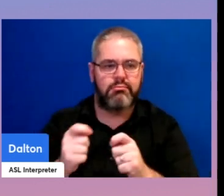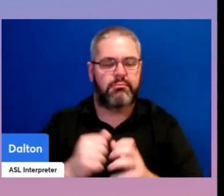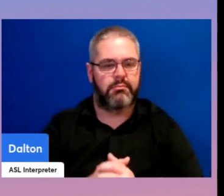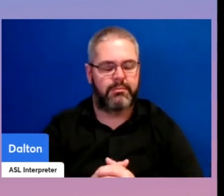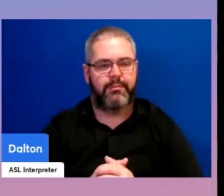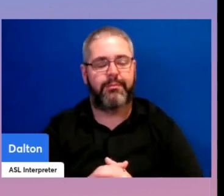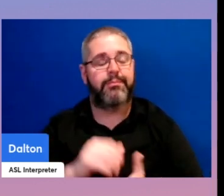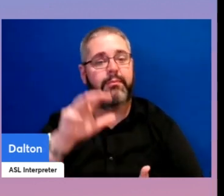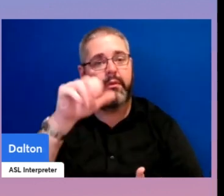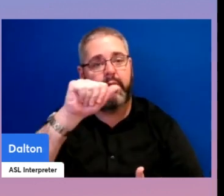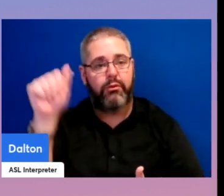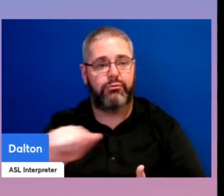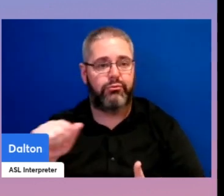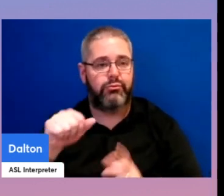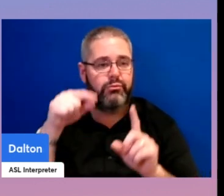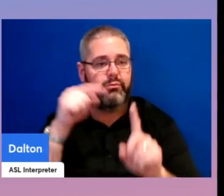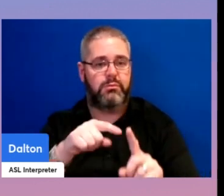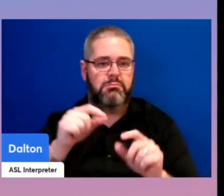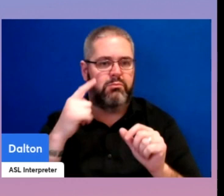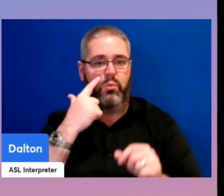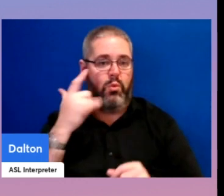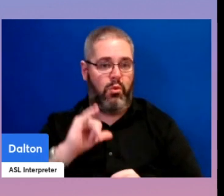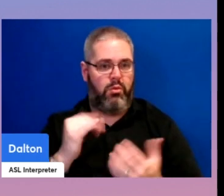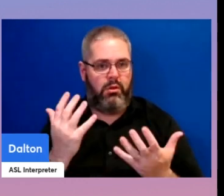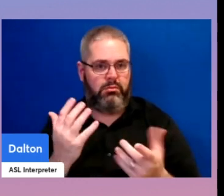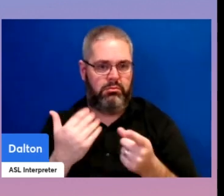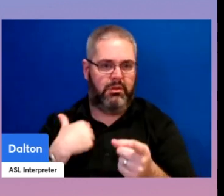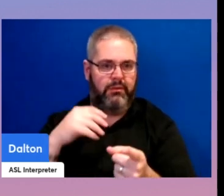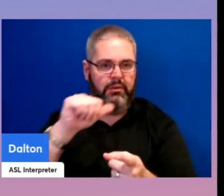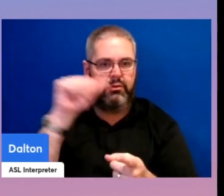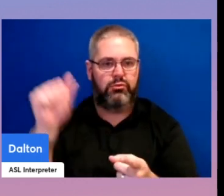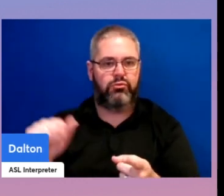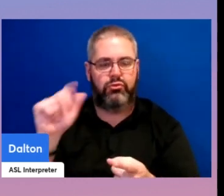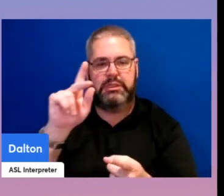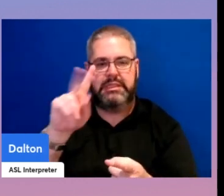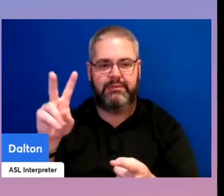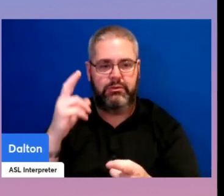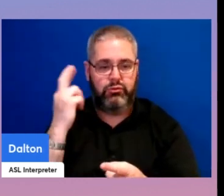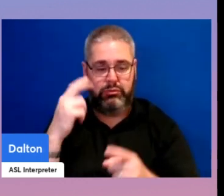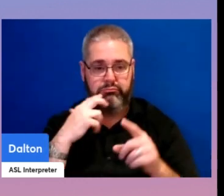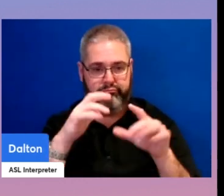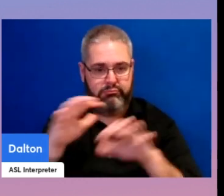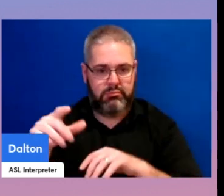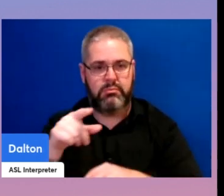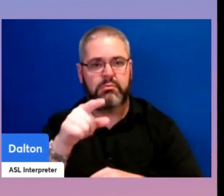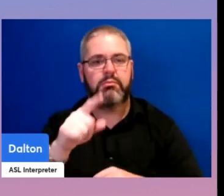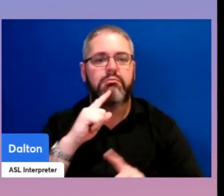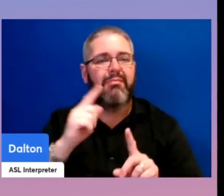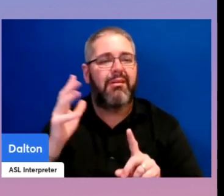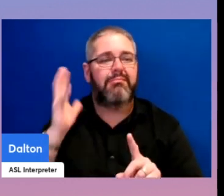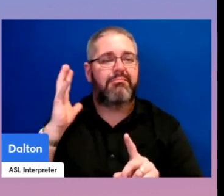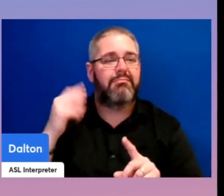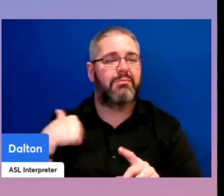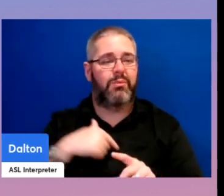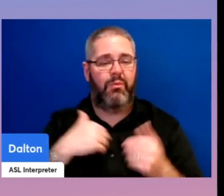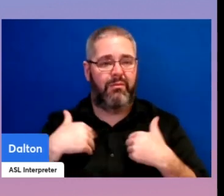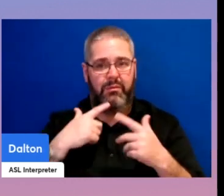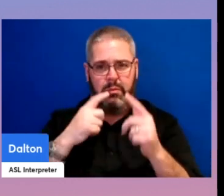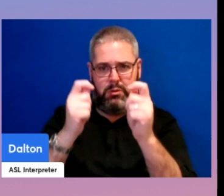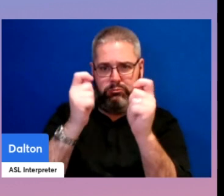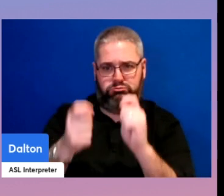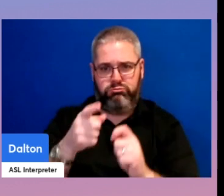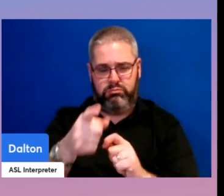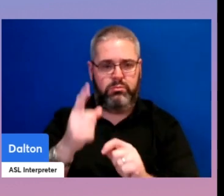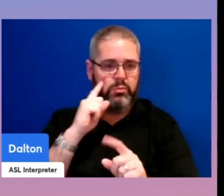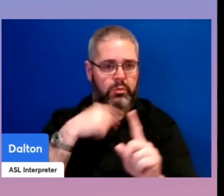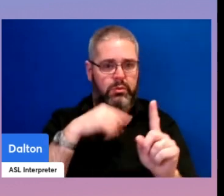Azure, it will be Azure KV because it is Key Vault. So parameter passed in the configs to configure destination depends